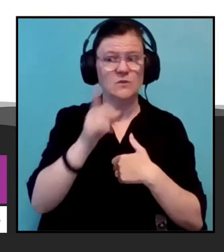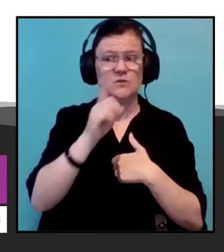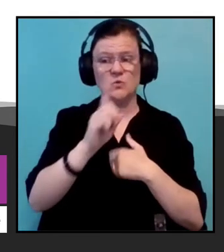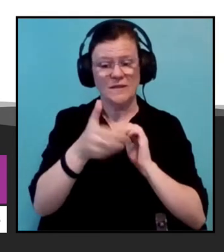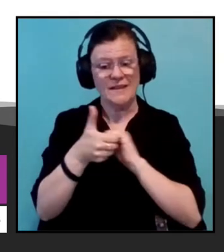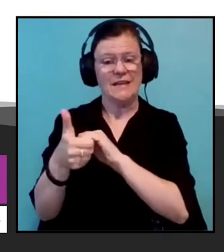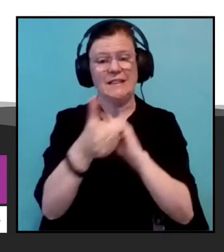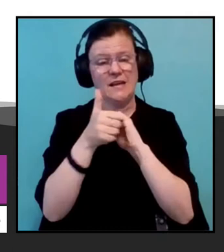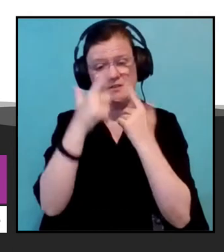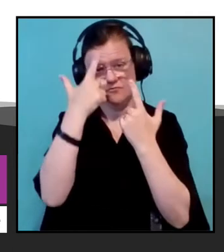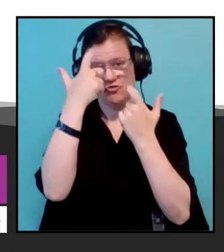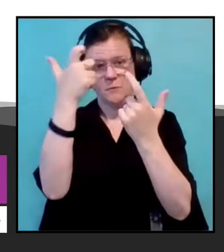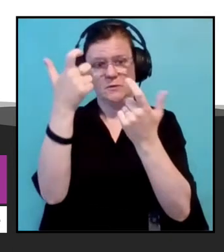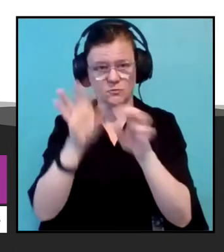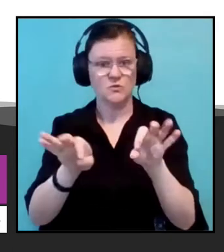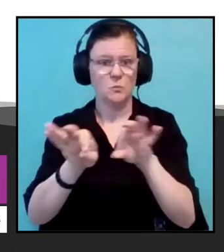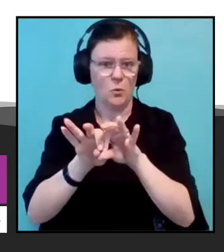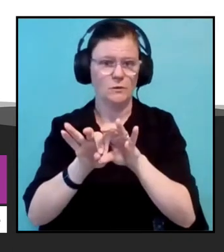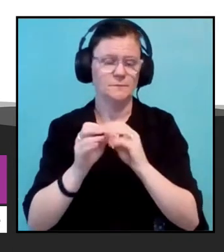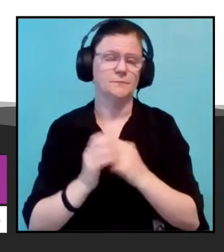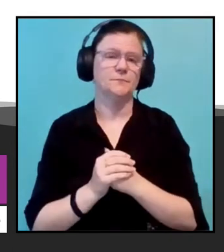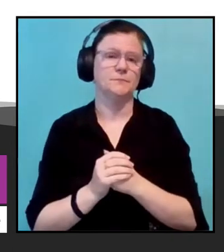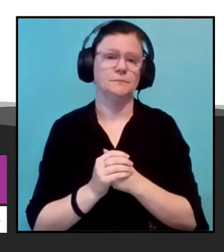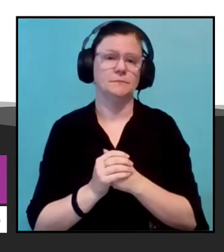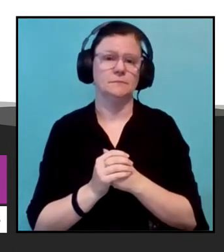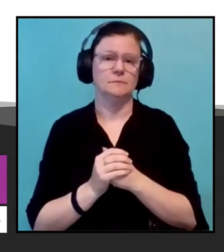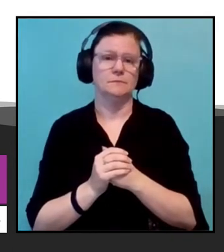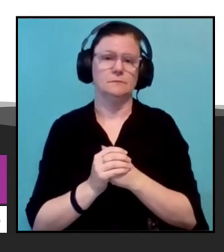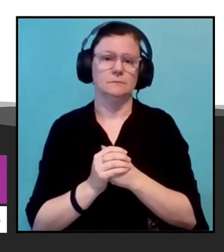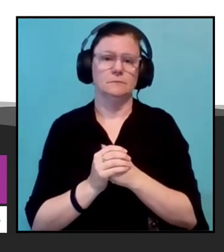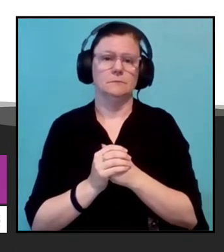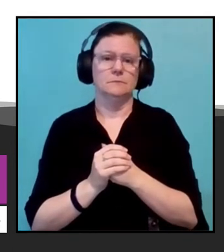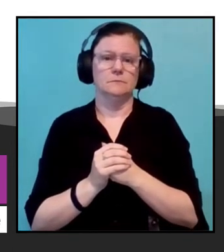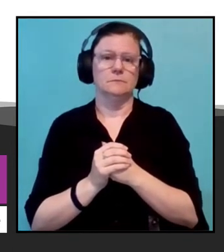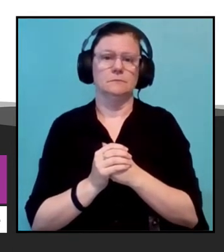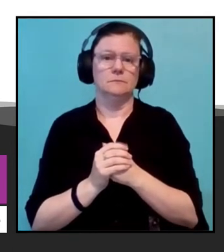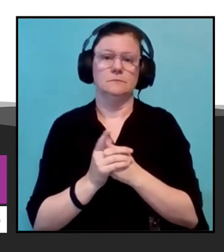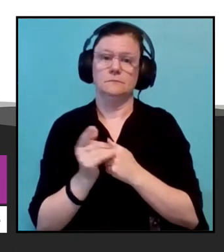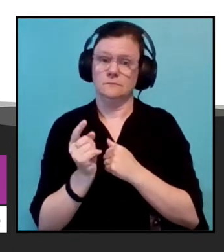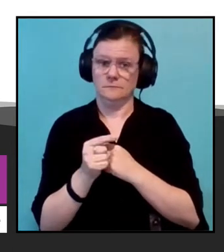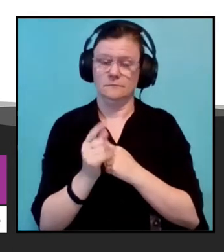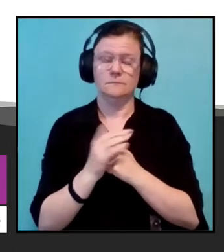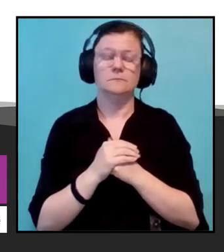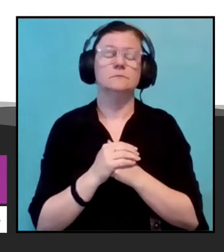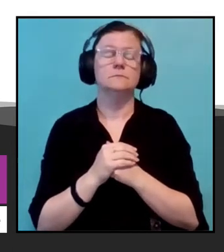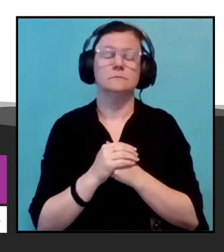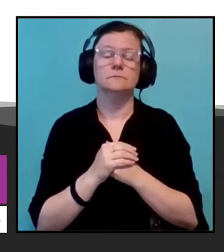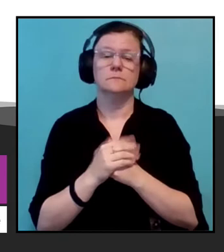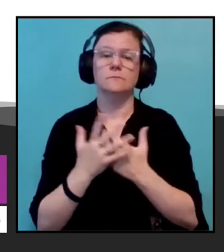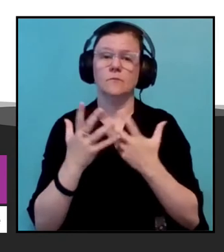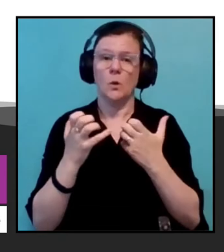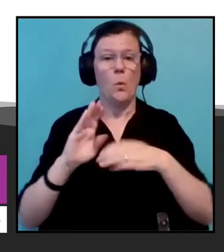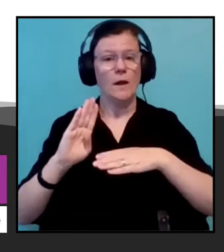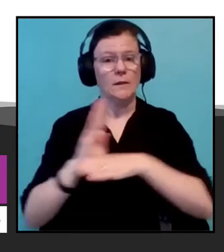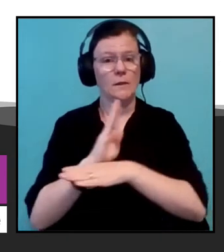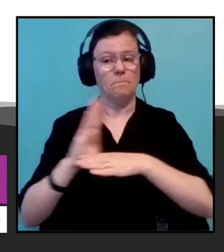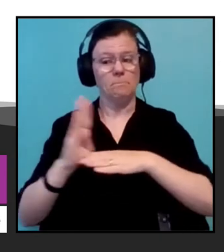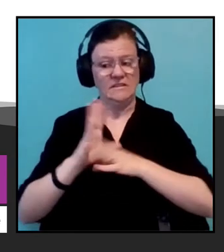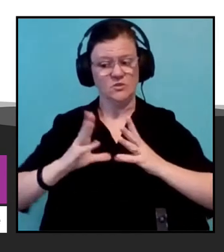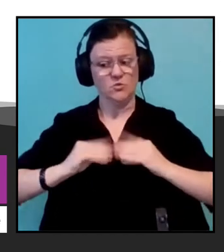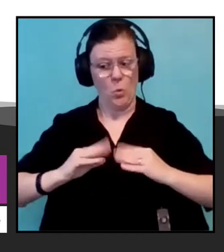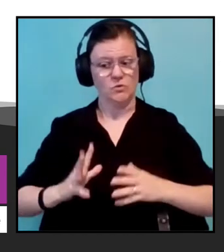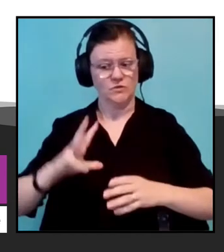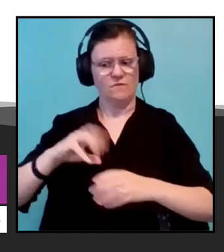important. So in this slide, we really wanted to initially engage with business owners, but then we